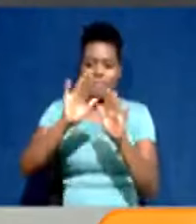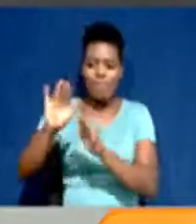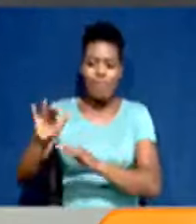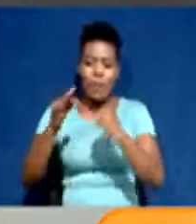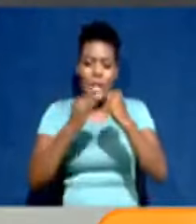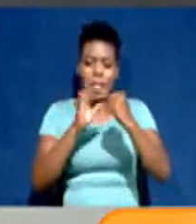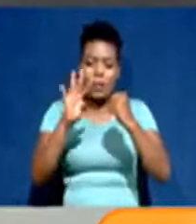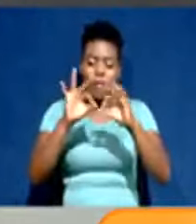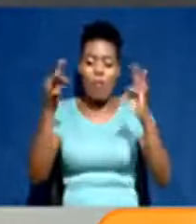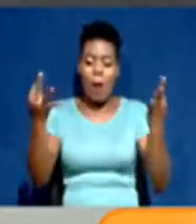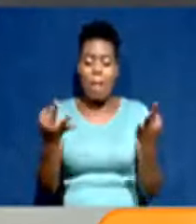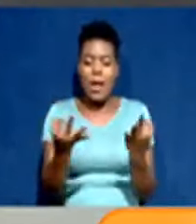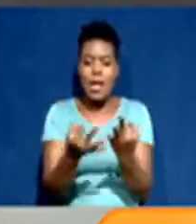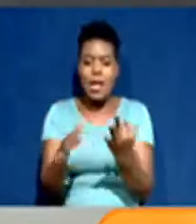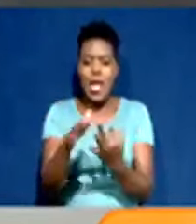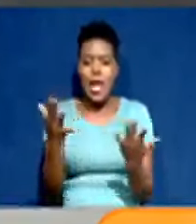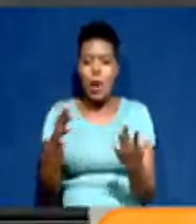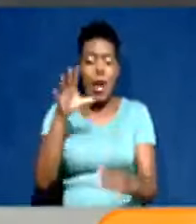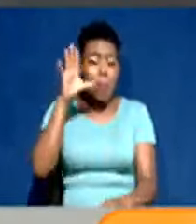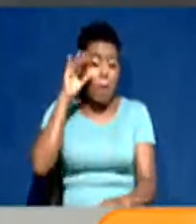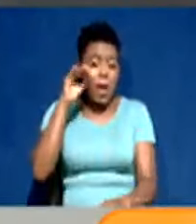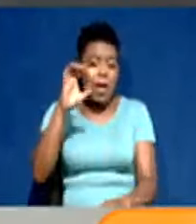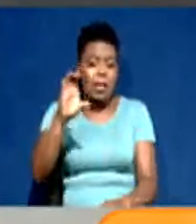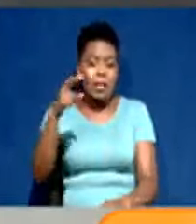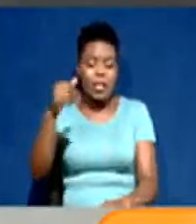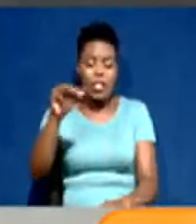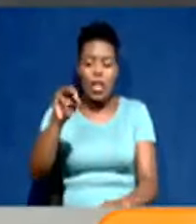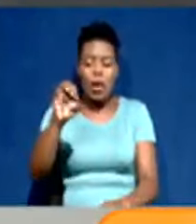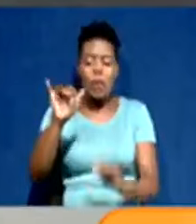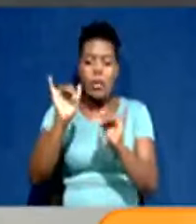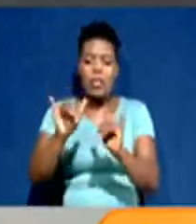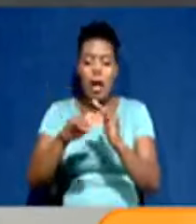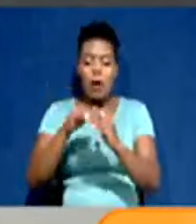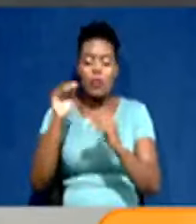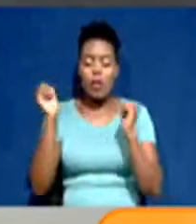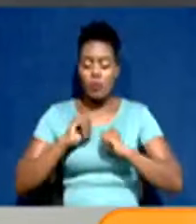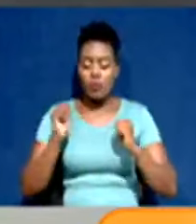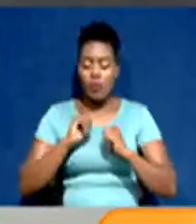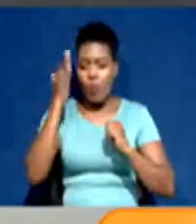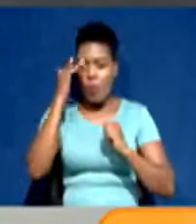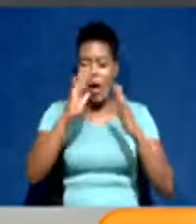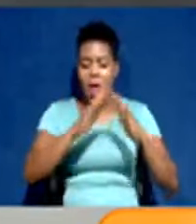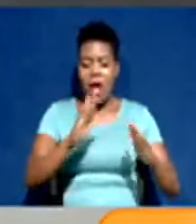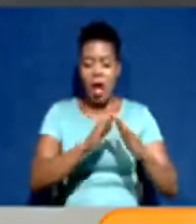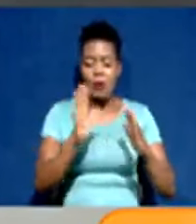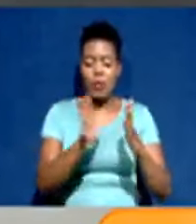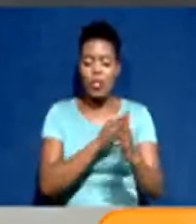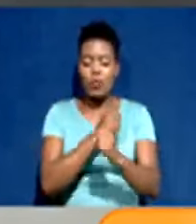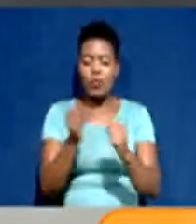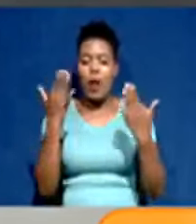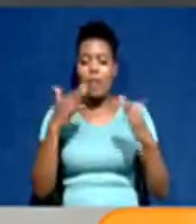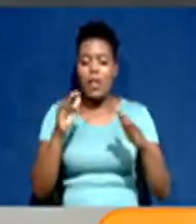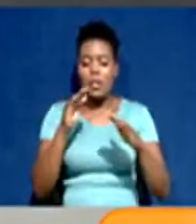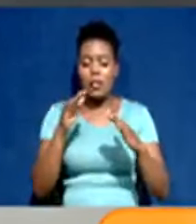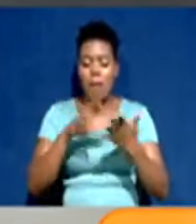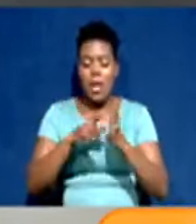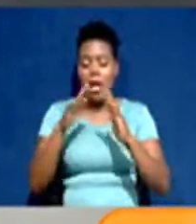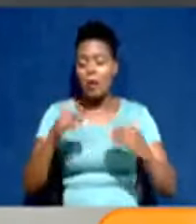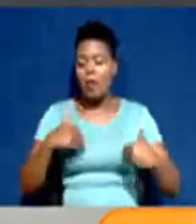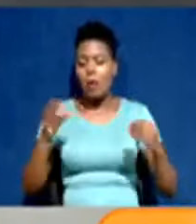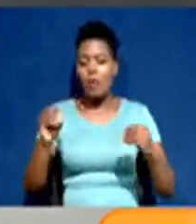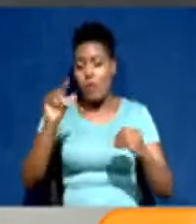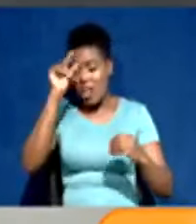84 families in Changamwe, Mombasa County will spend the night in the cold after their houses were demolished by the government to